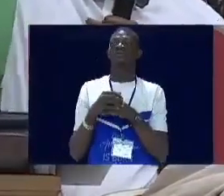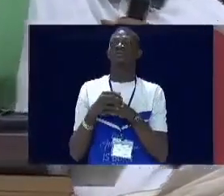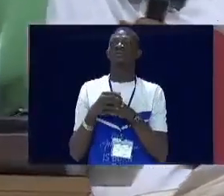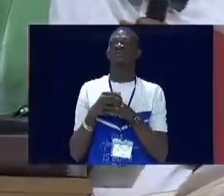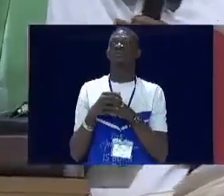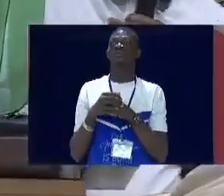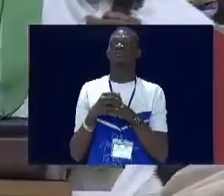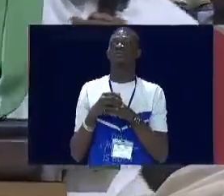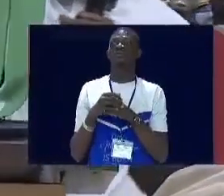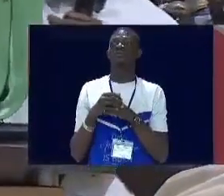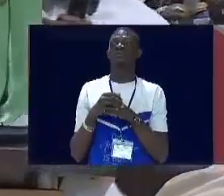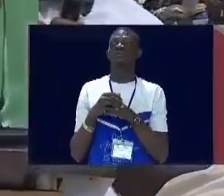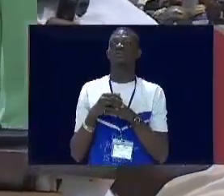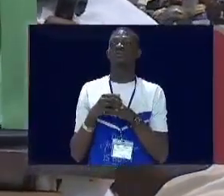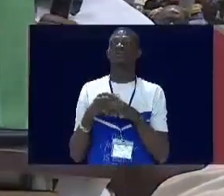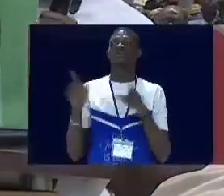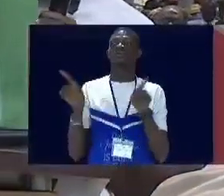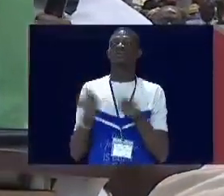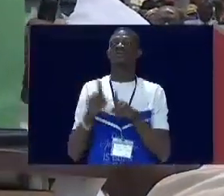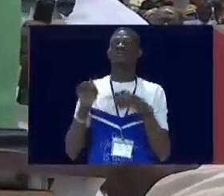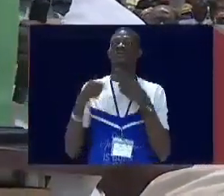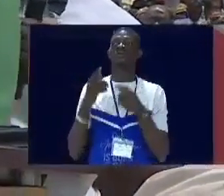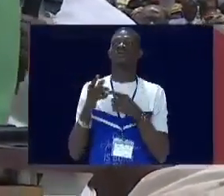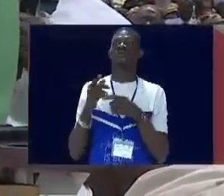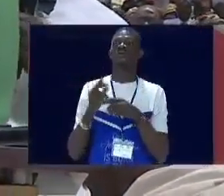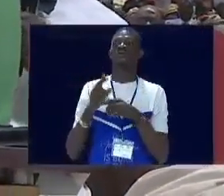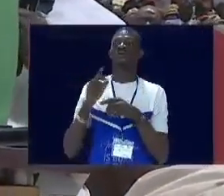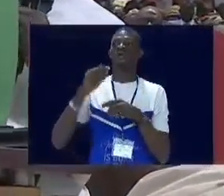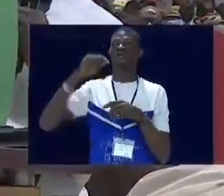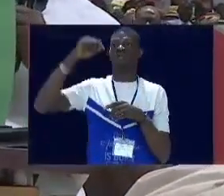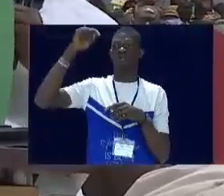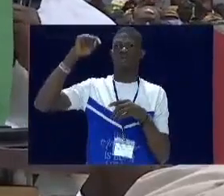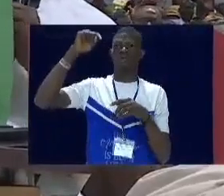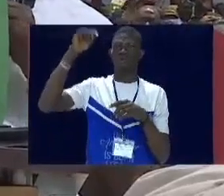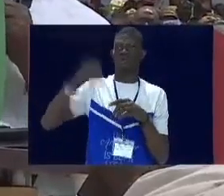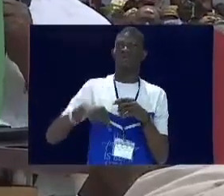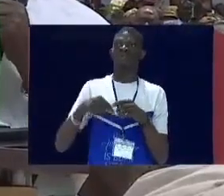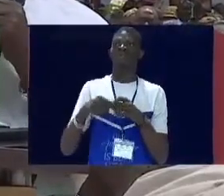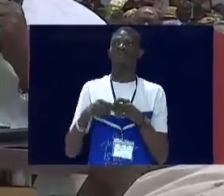Because as it goes down, you have